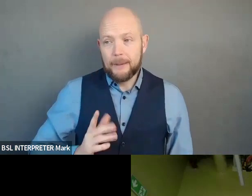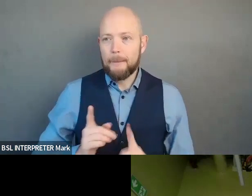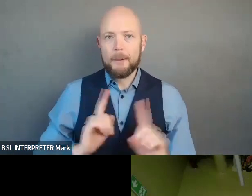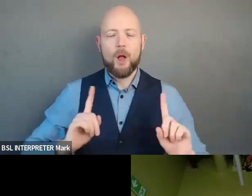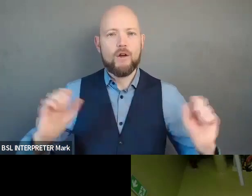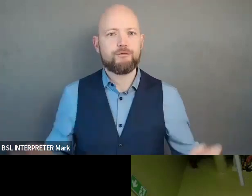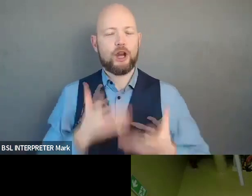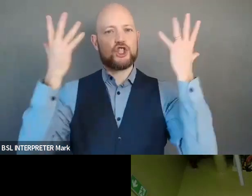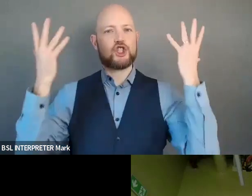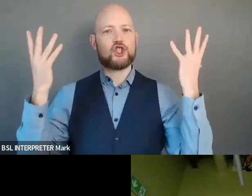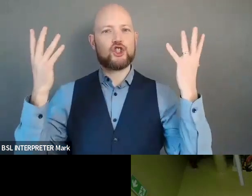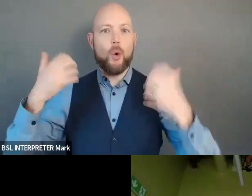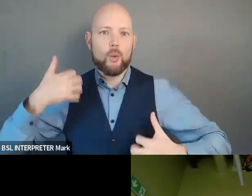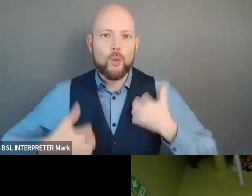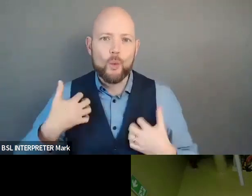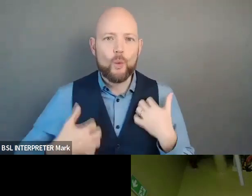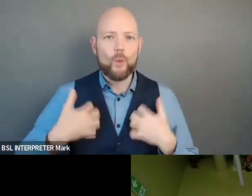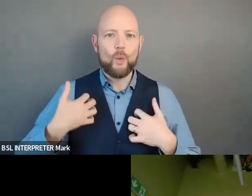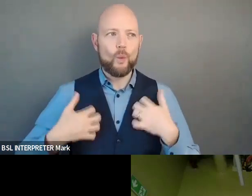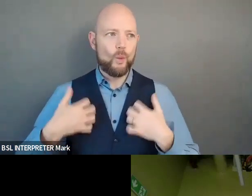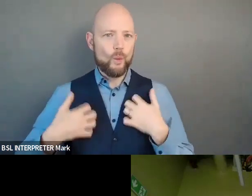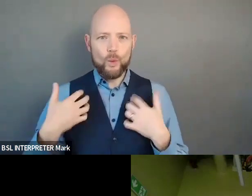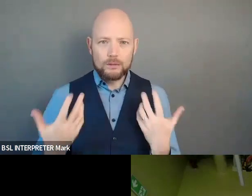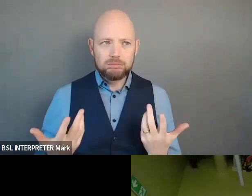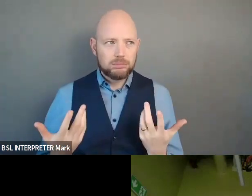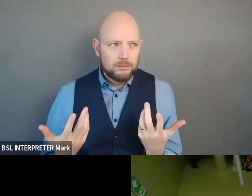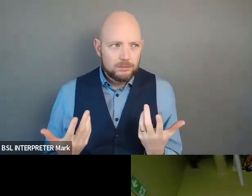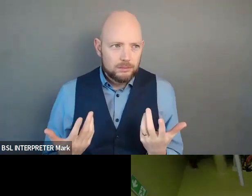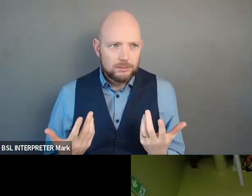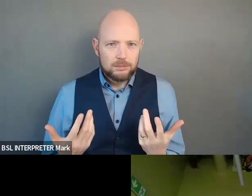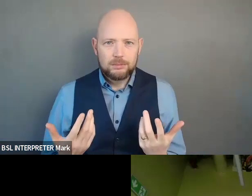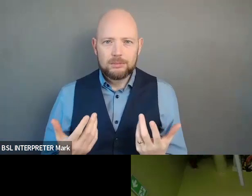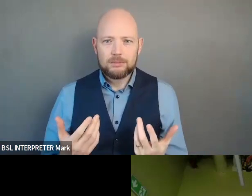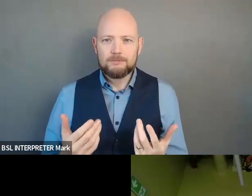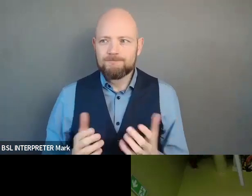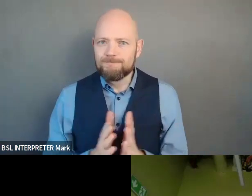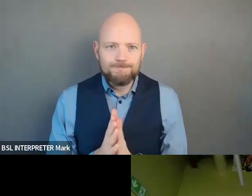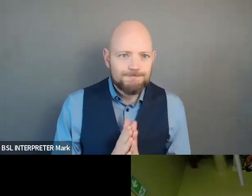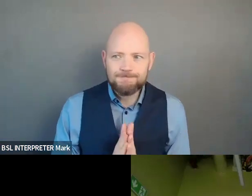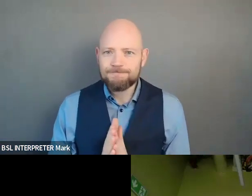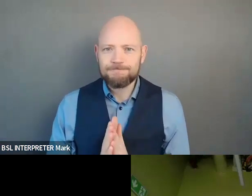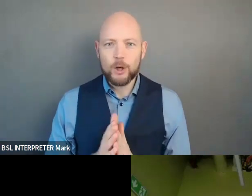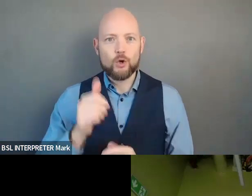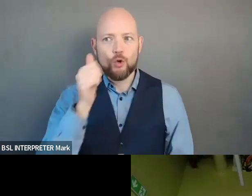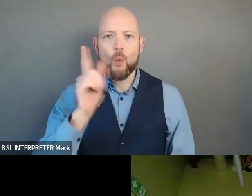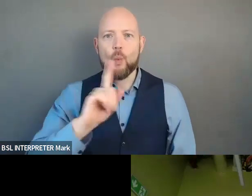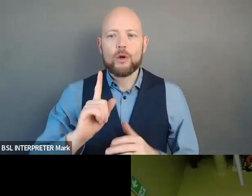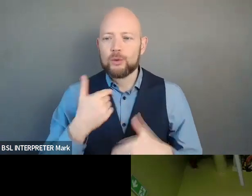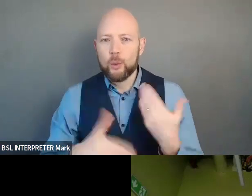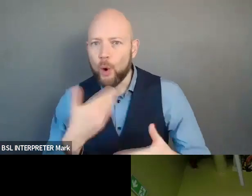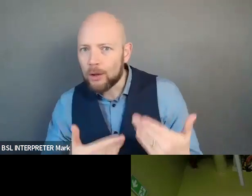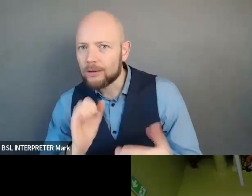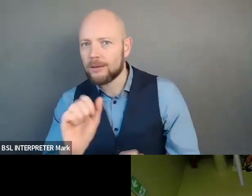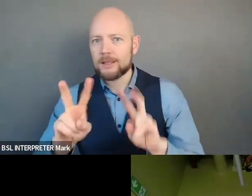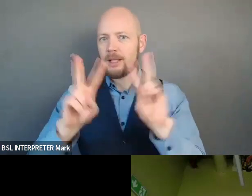their subjects, who are enthusiastic and keen and alive to what's really happening in the subject,